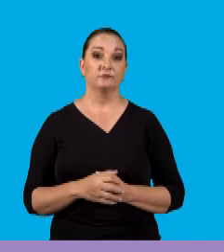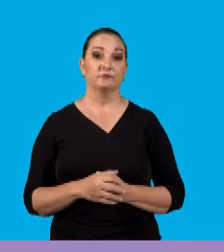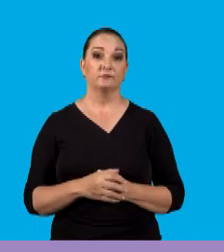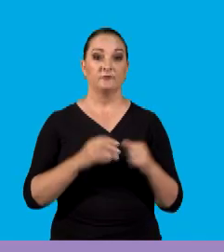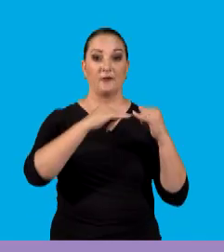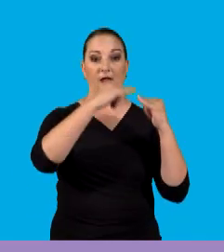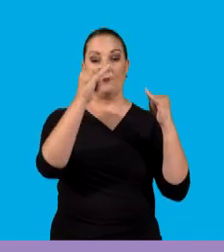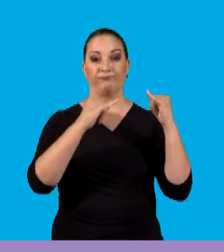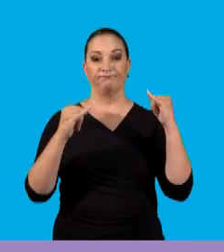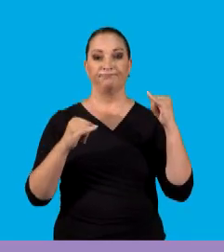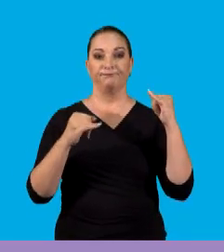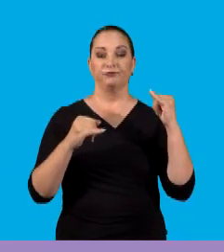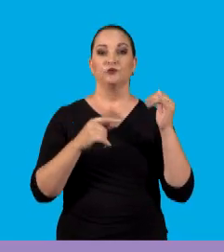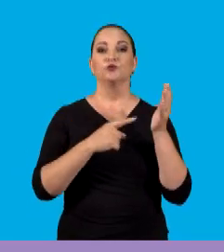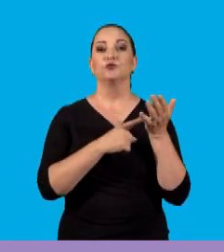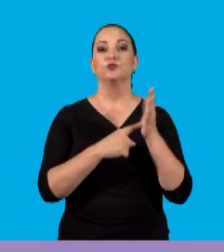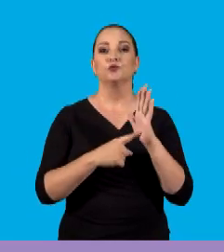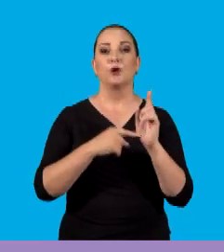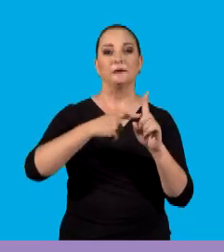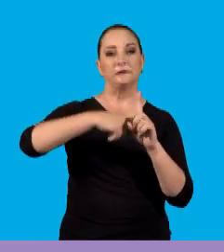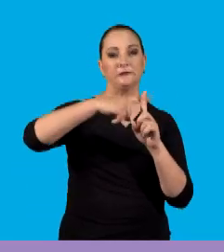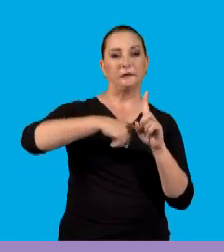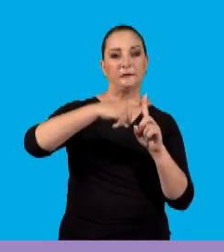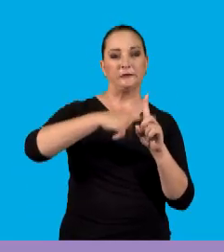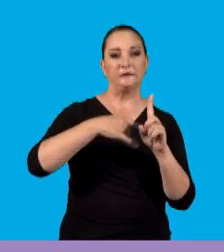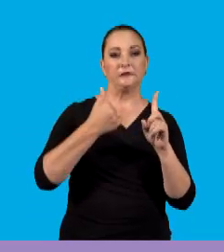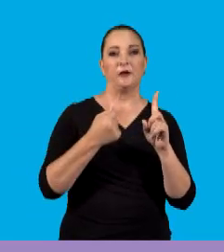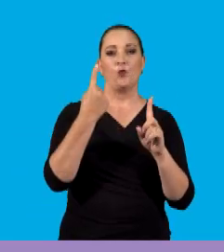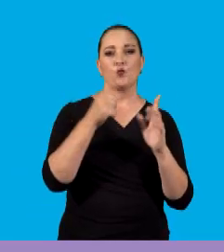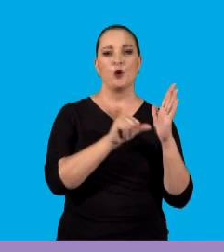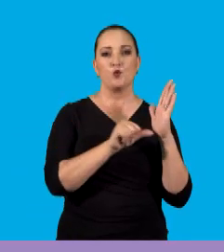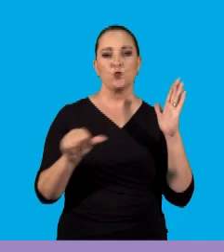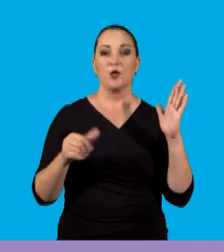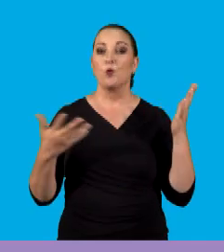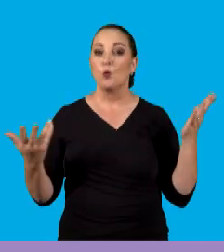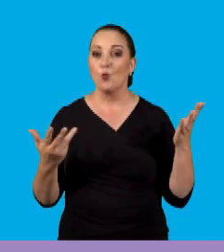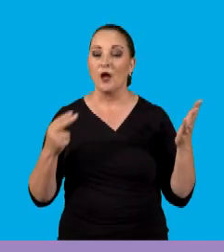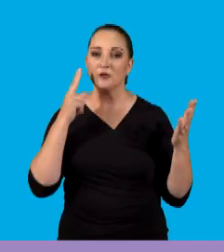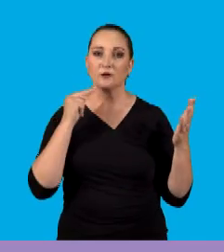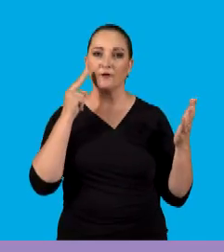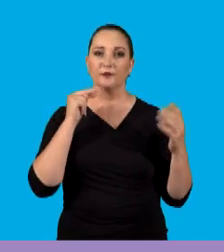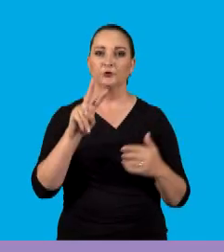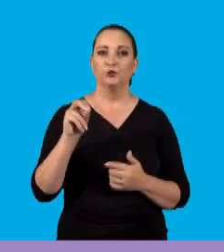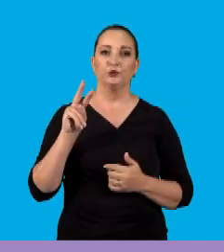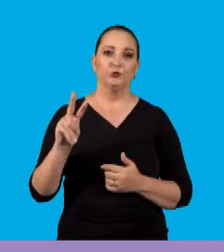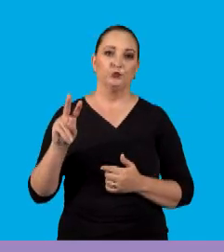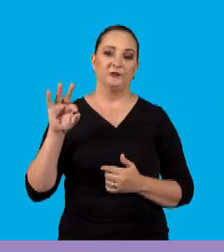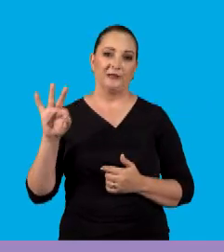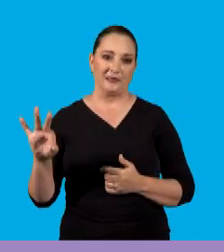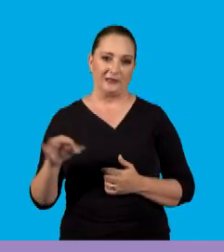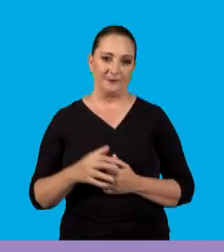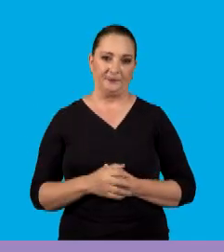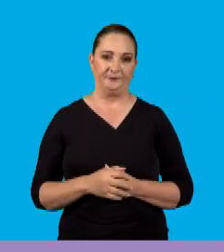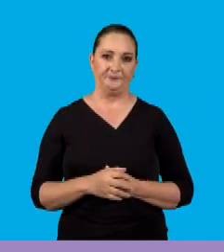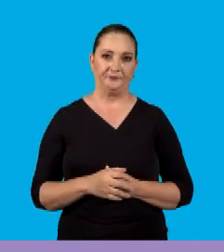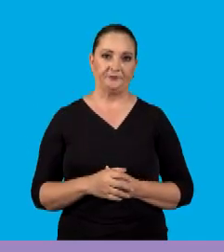line graph shows the temperature during a particular week in a certain town in November 2023. So